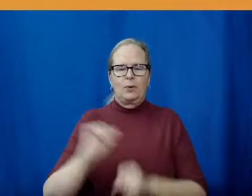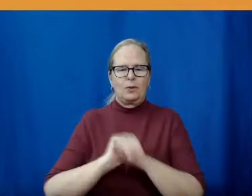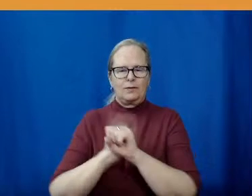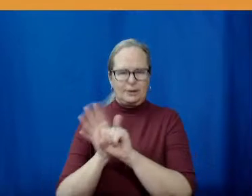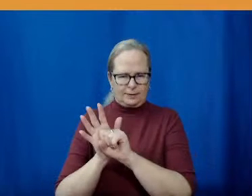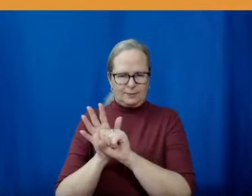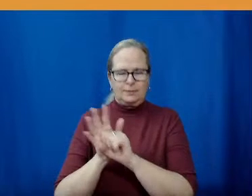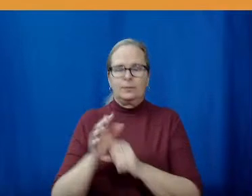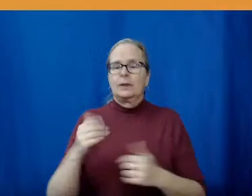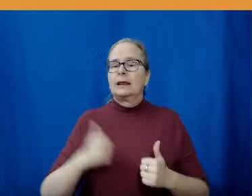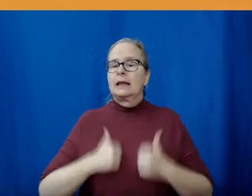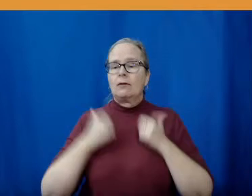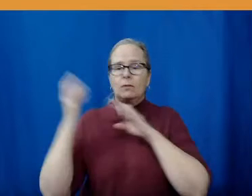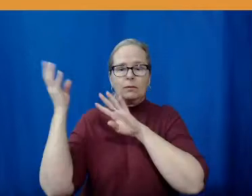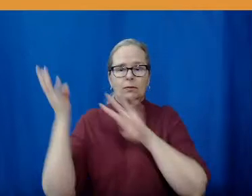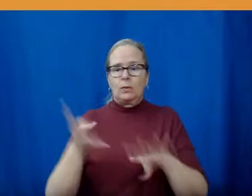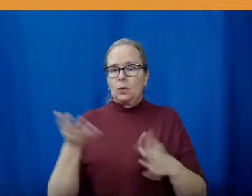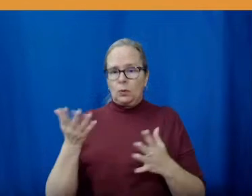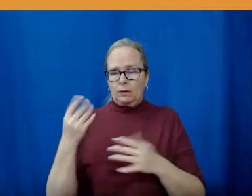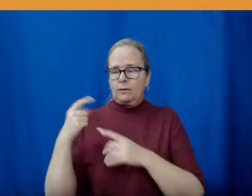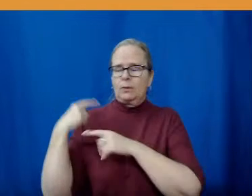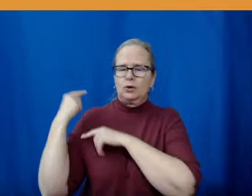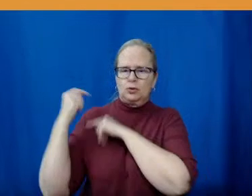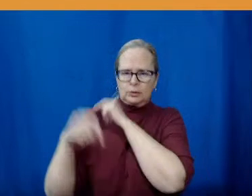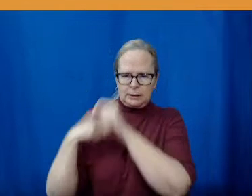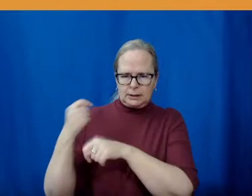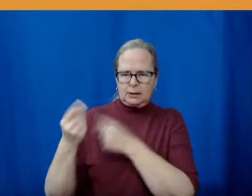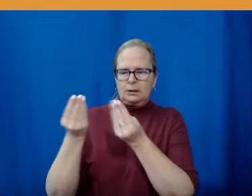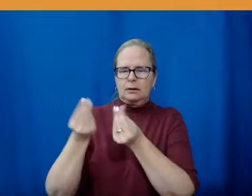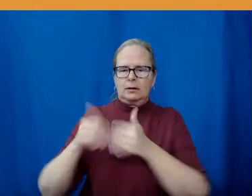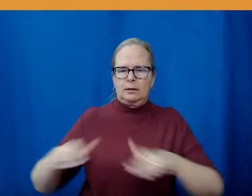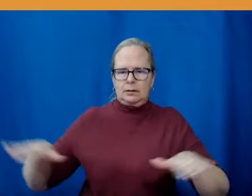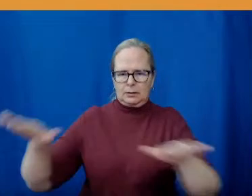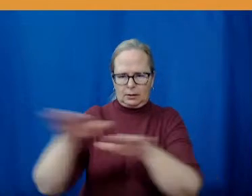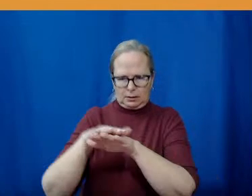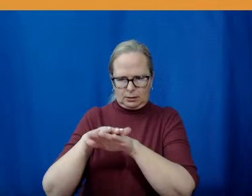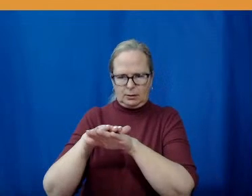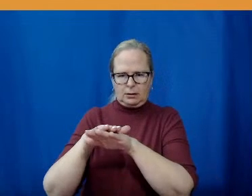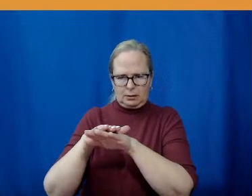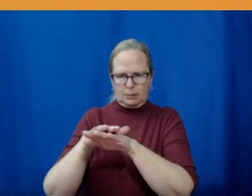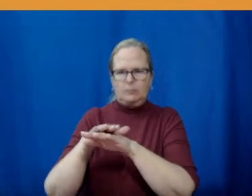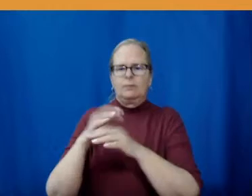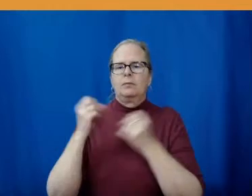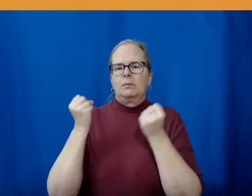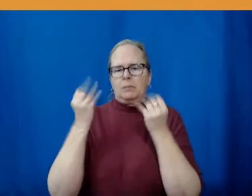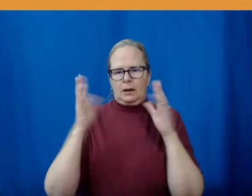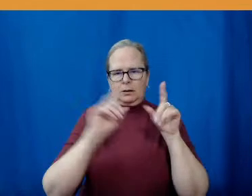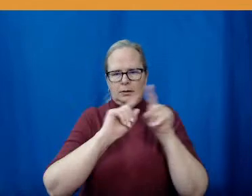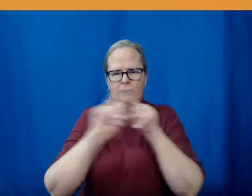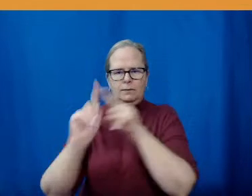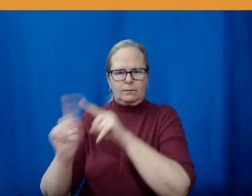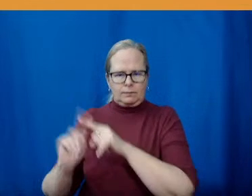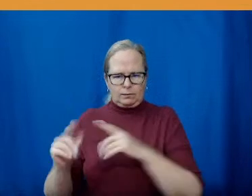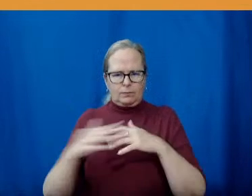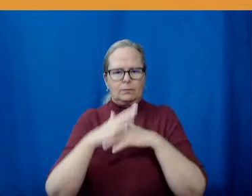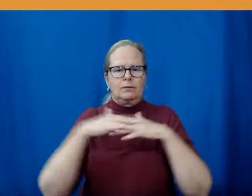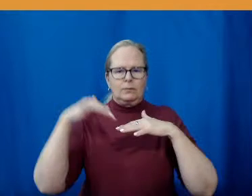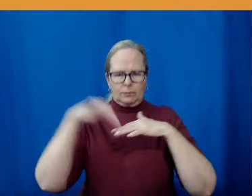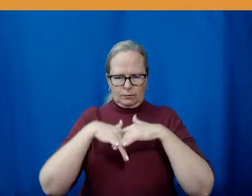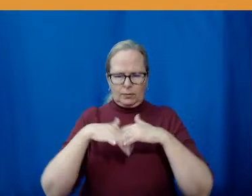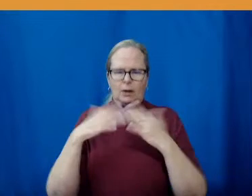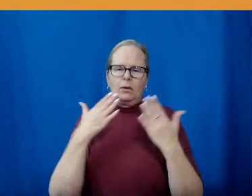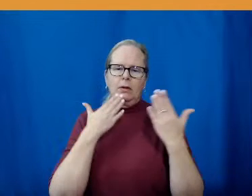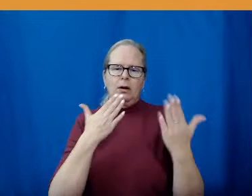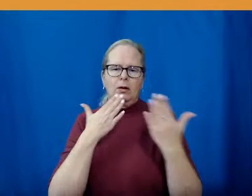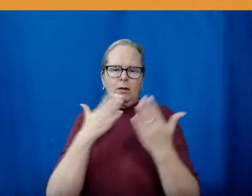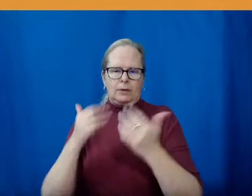of many peoples. We are grateful to live and work in Alberta, a province on the traditional territory of 48 different First Nations